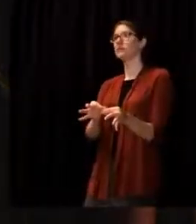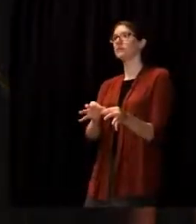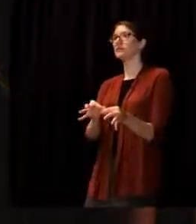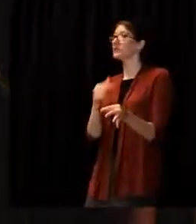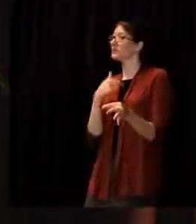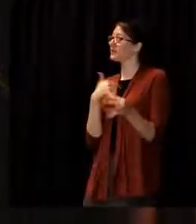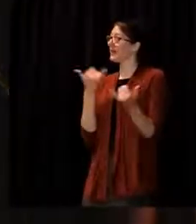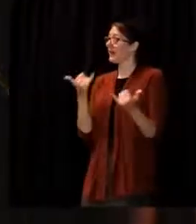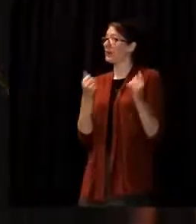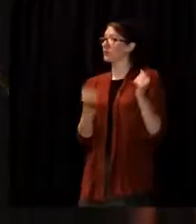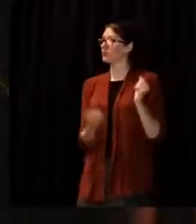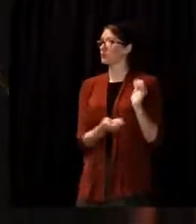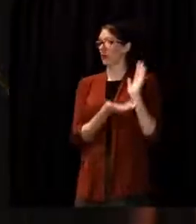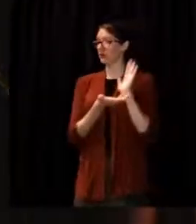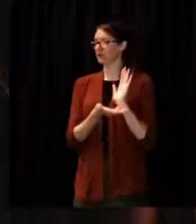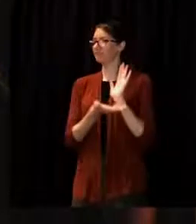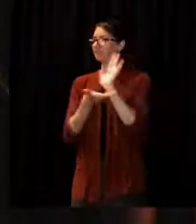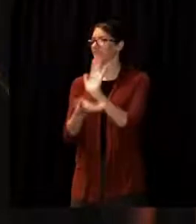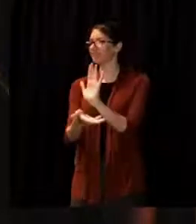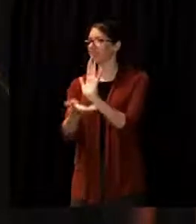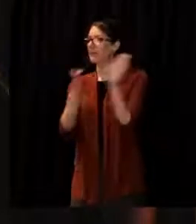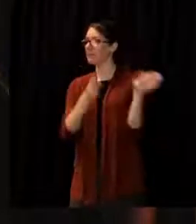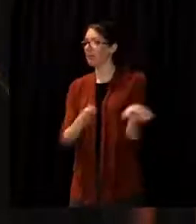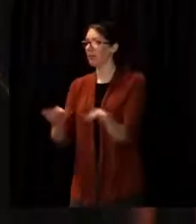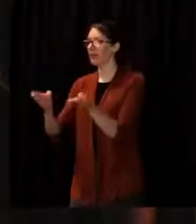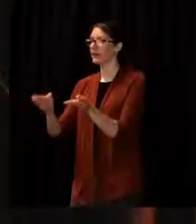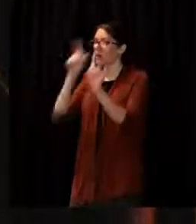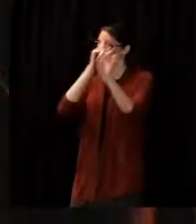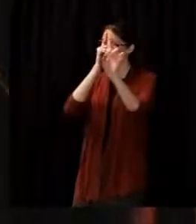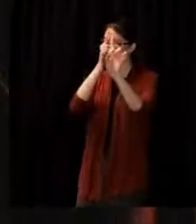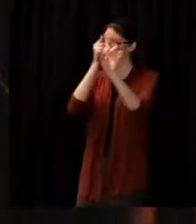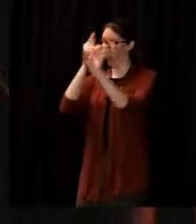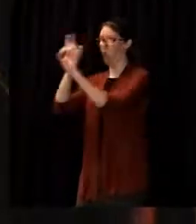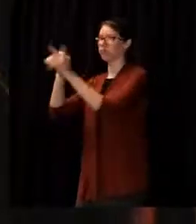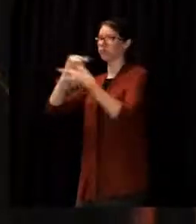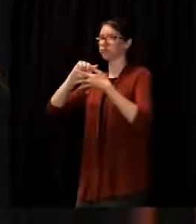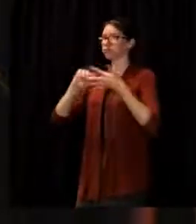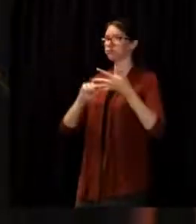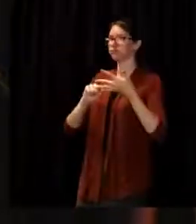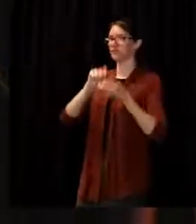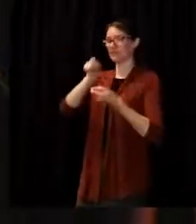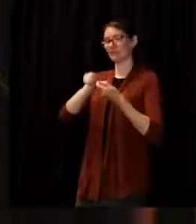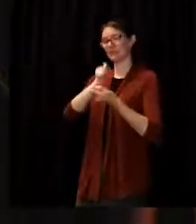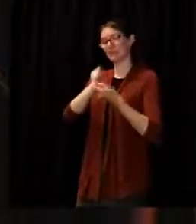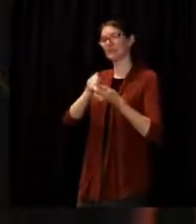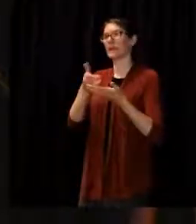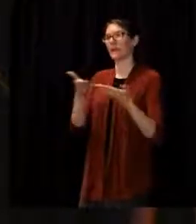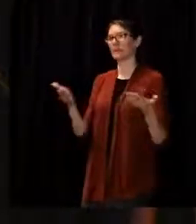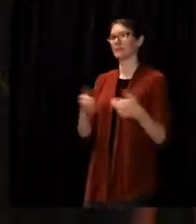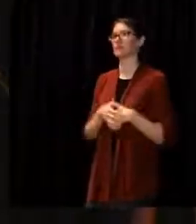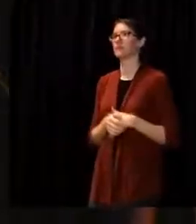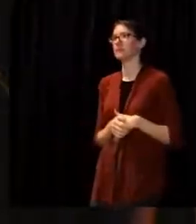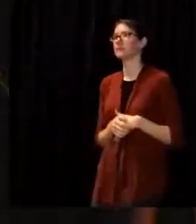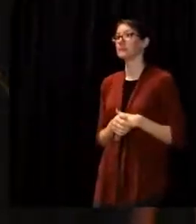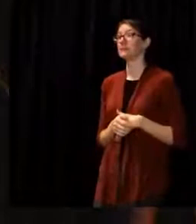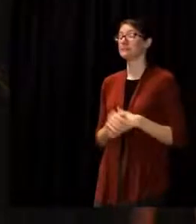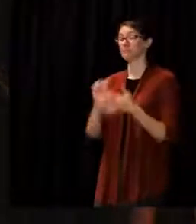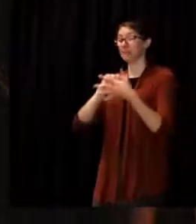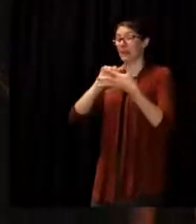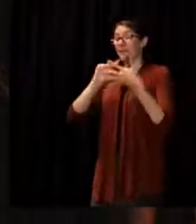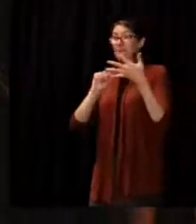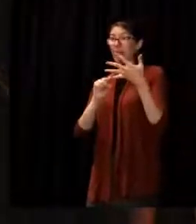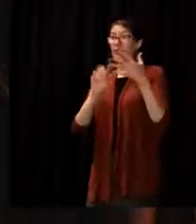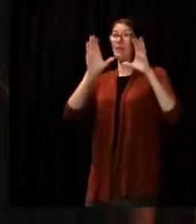I'm presenting to you the plan, the objectives that we're going after, and some of the specific goals. There's 5